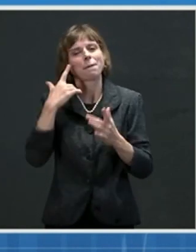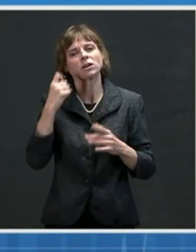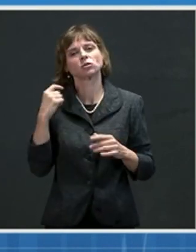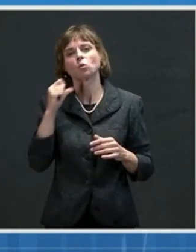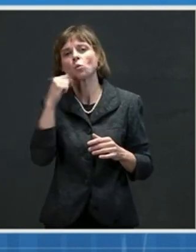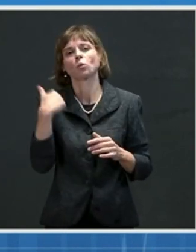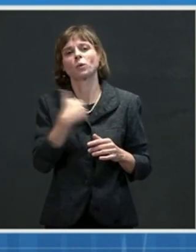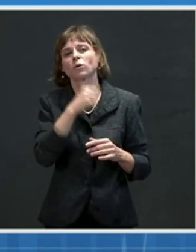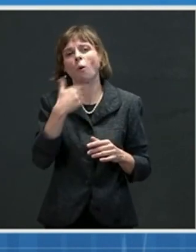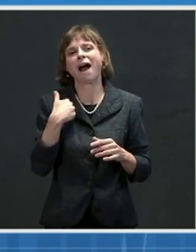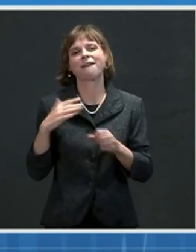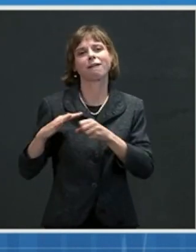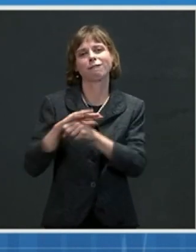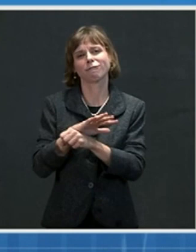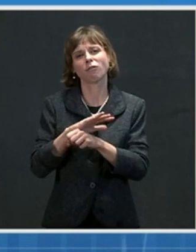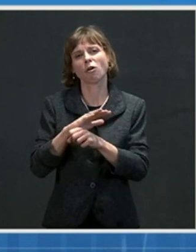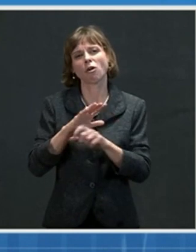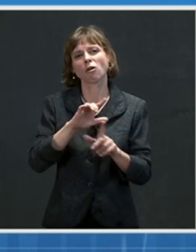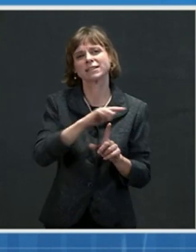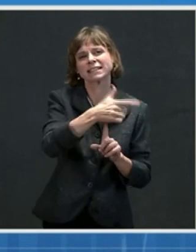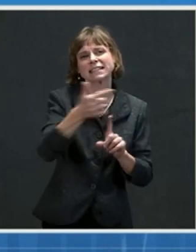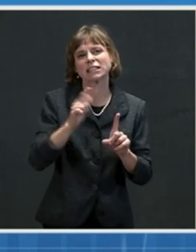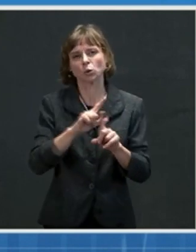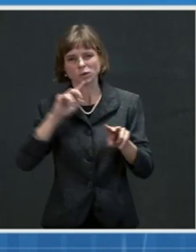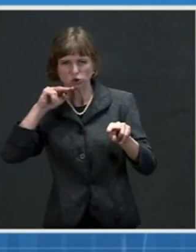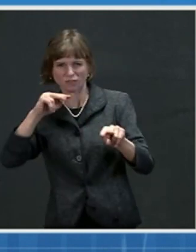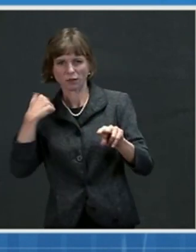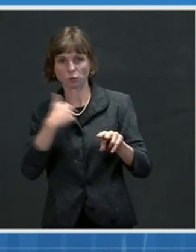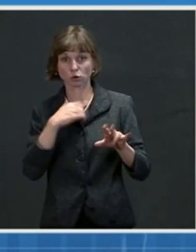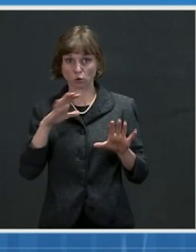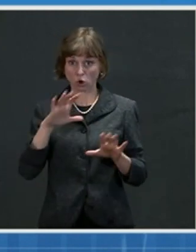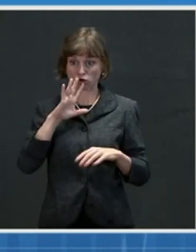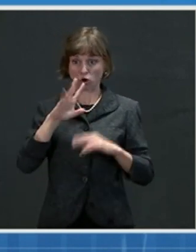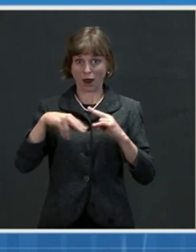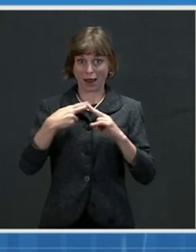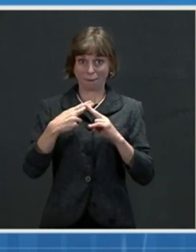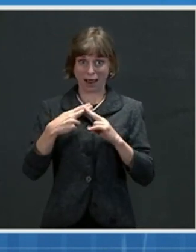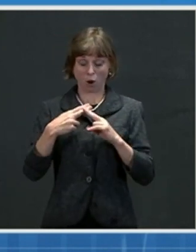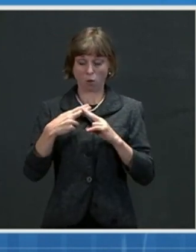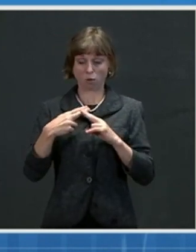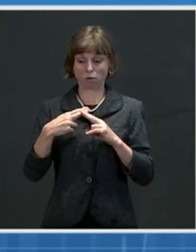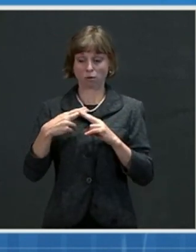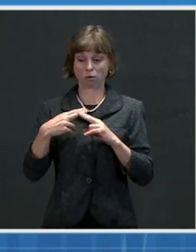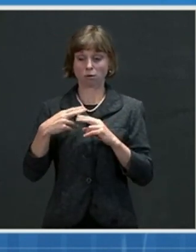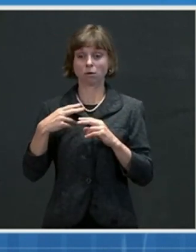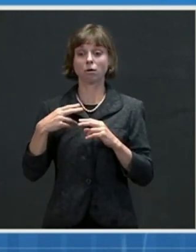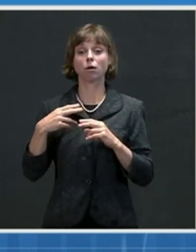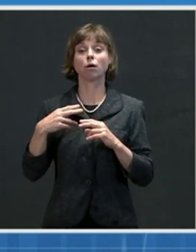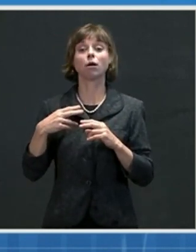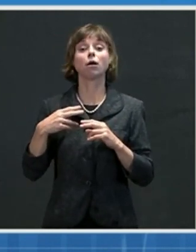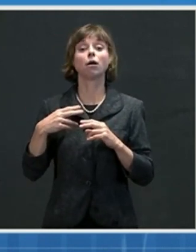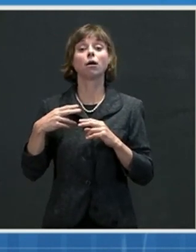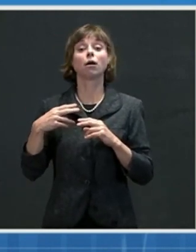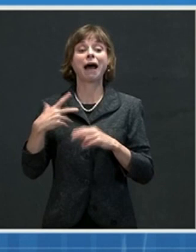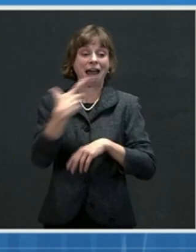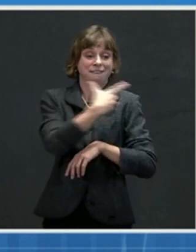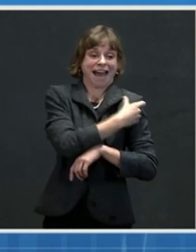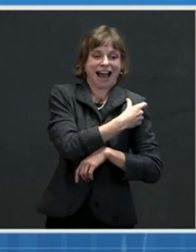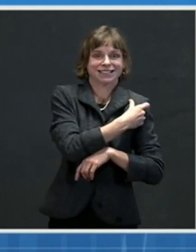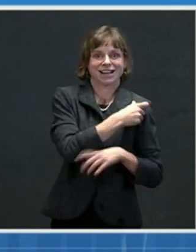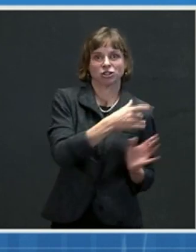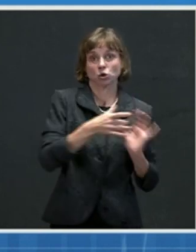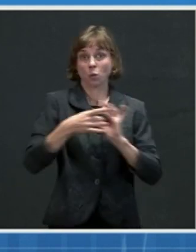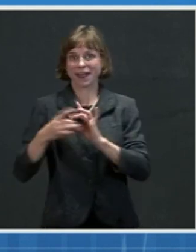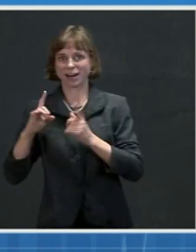be doing. When you're talking about the relationship between vaccination and variant, there are a couple of things that we do